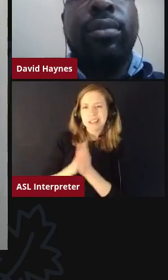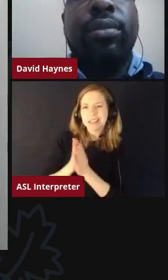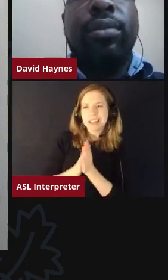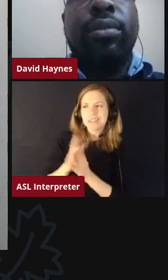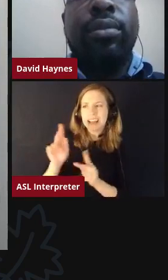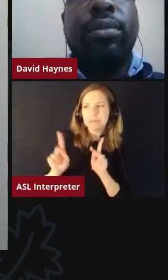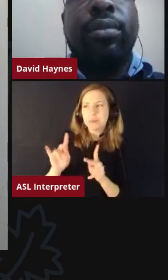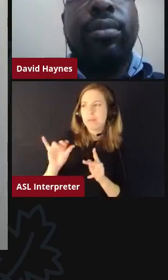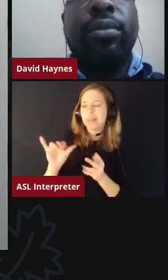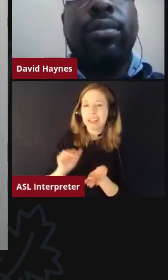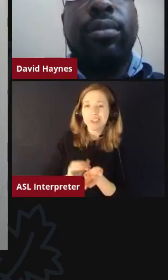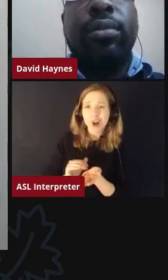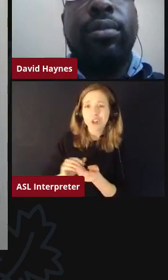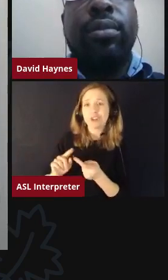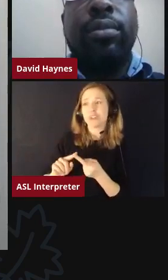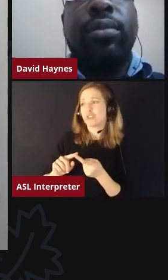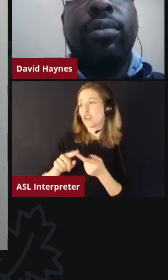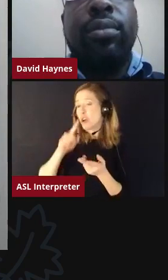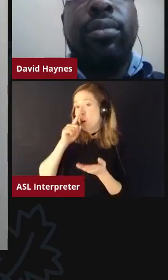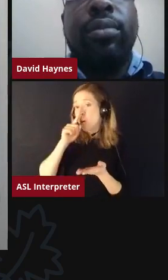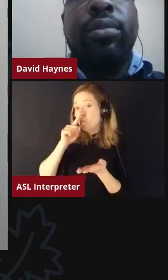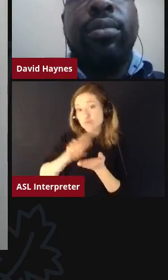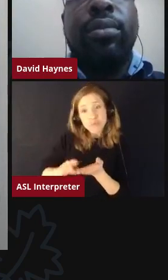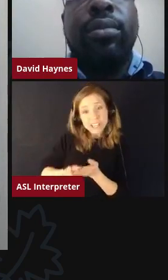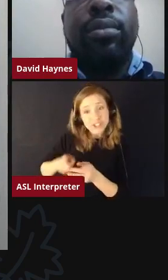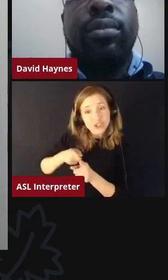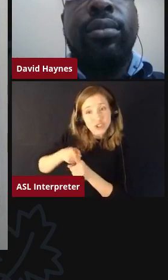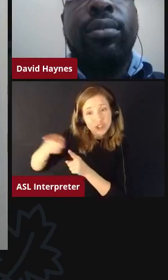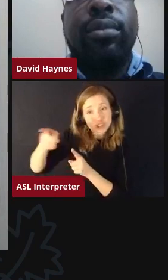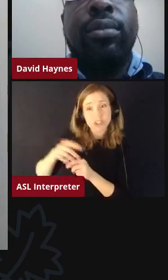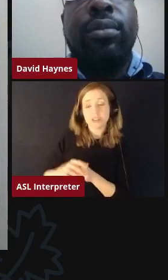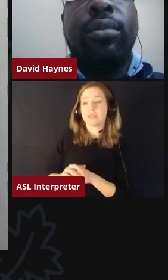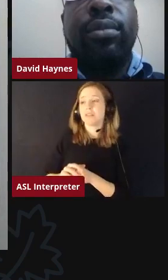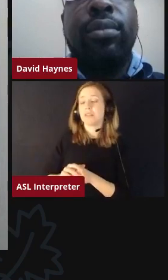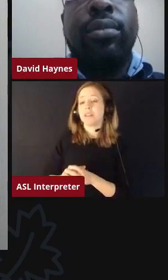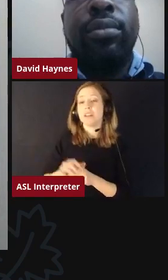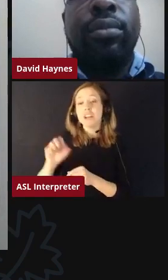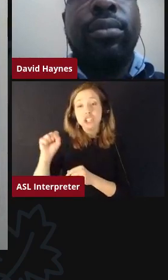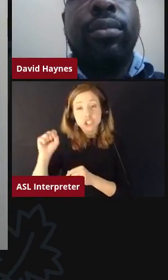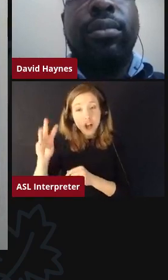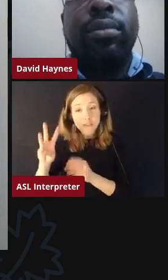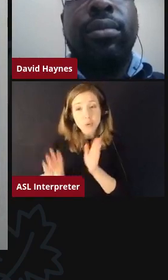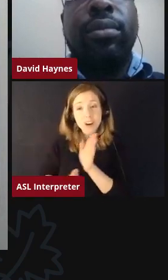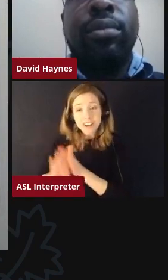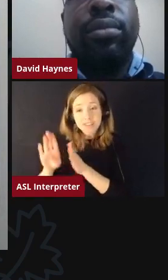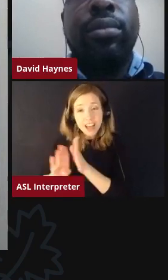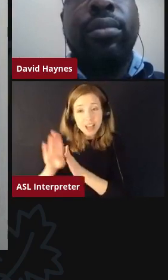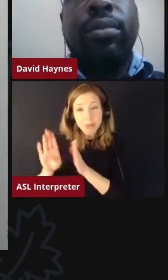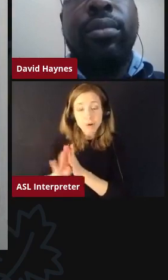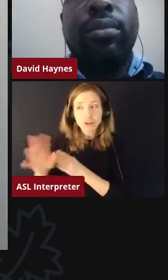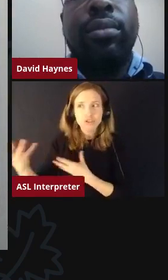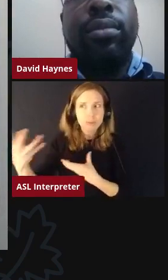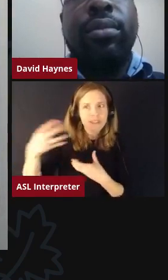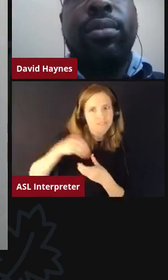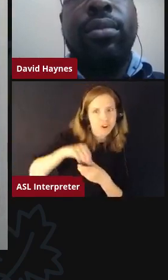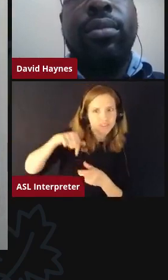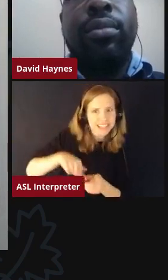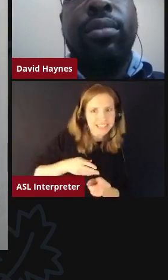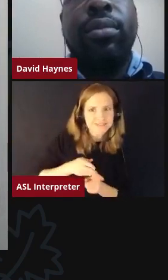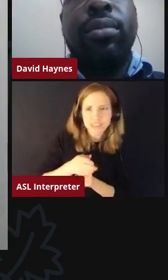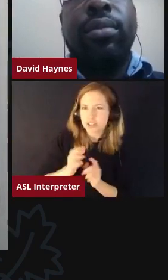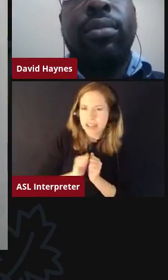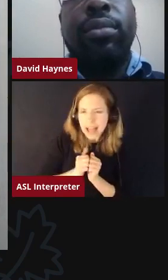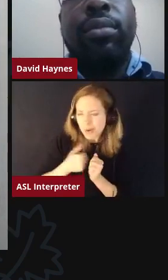to be drawn to our field, to this field? How could this impact the longevity of studies they are